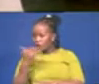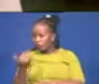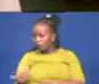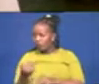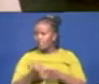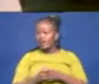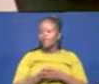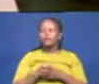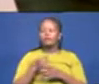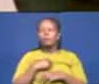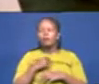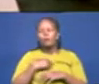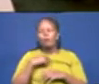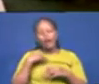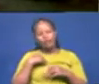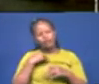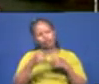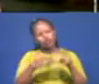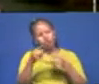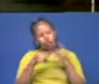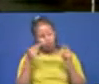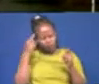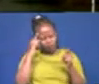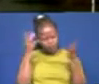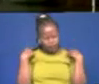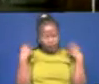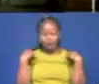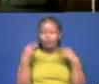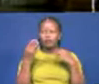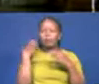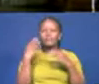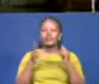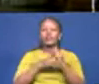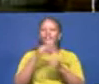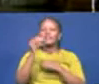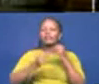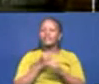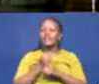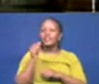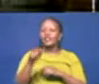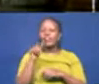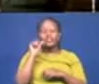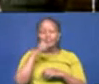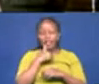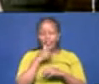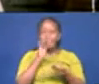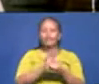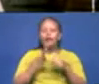playing kickboxing for the last 7 years now. It's a nice sport, and a lot of people are